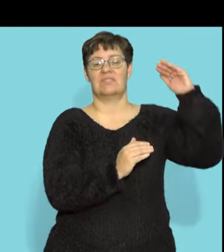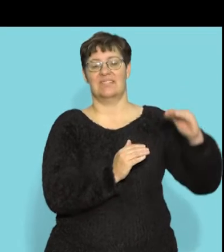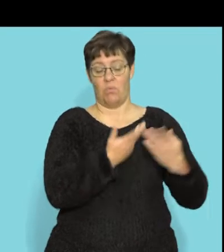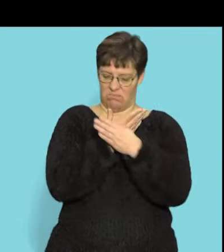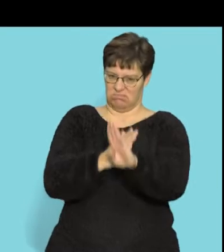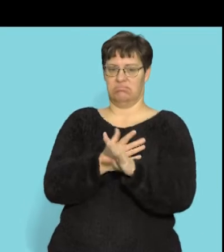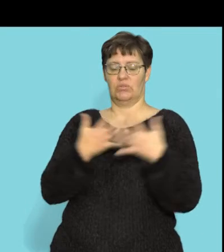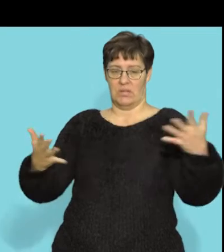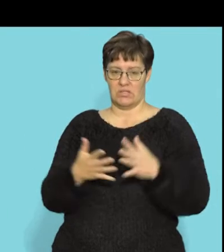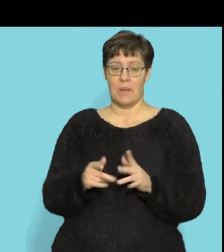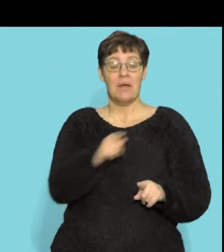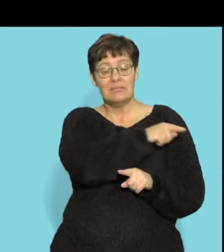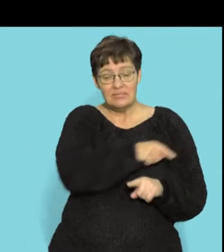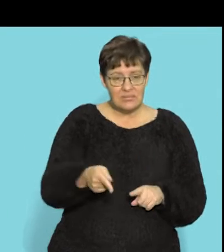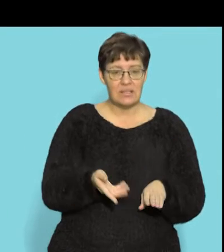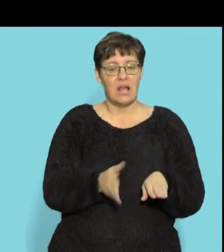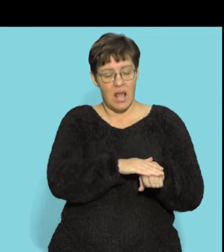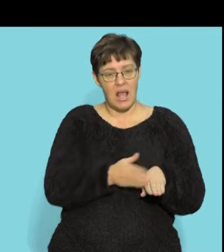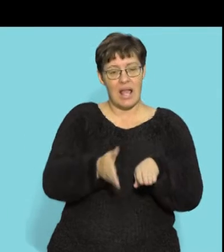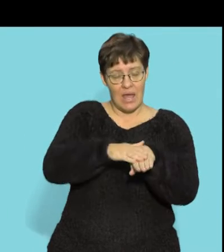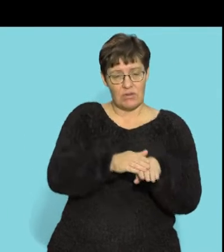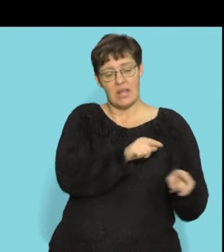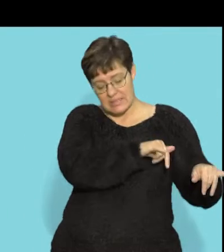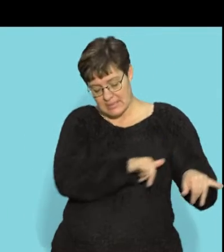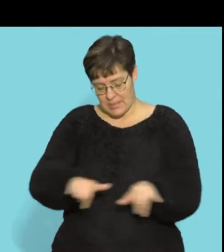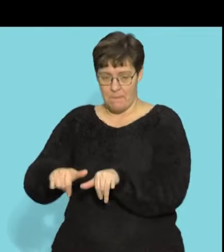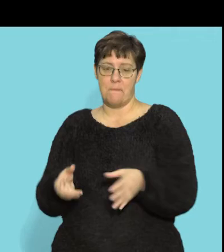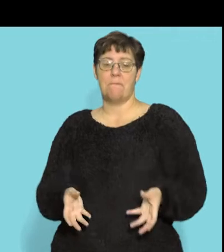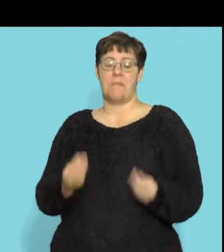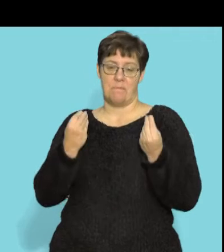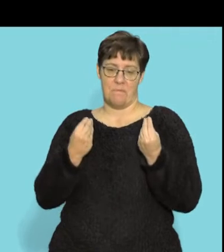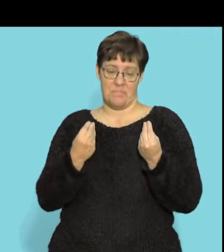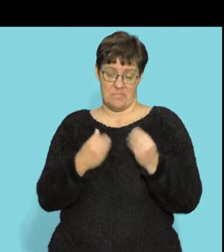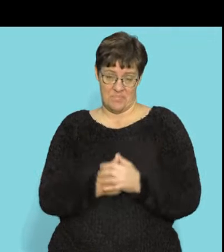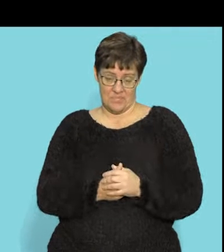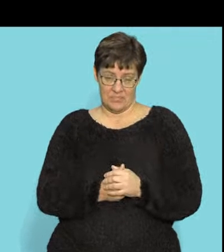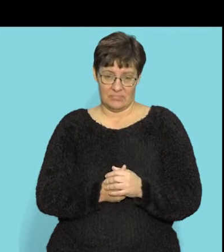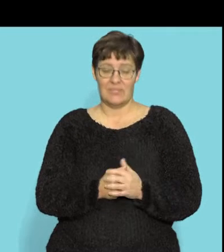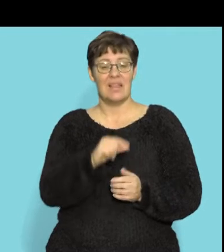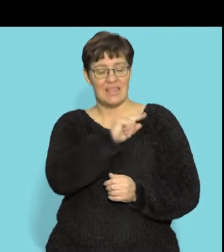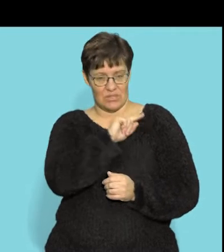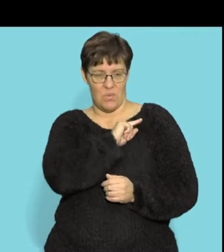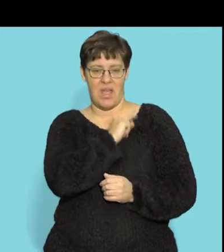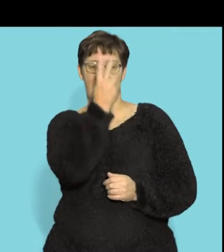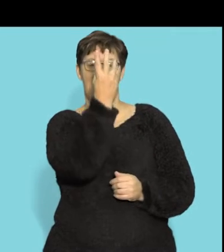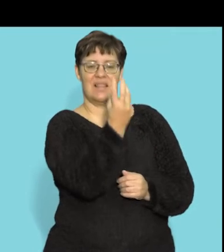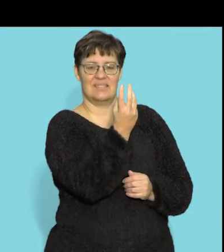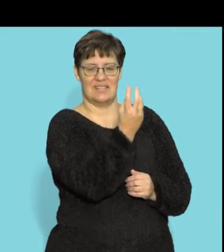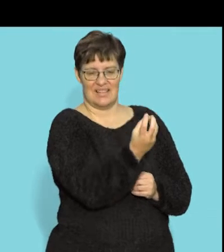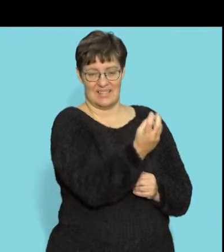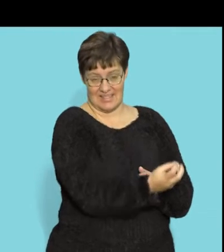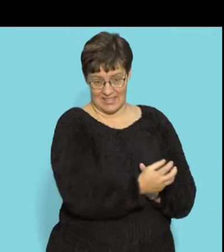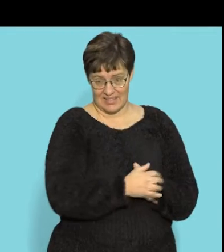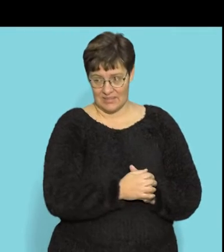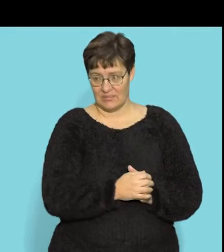the three light bulbs will receive the same amount of less current, which is the total current. Hence, they will be